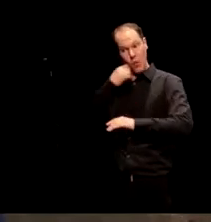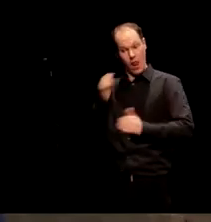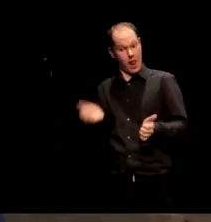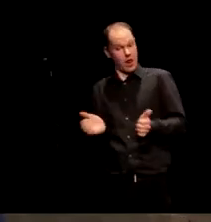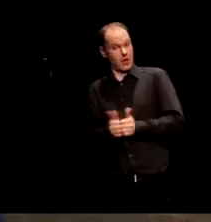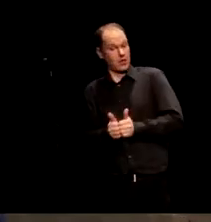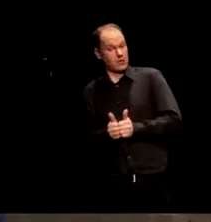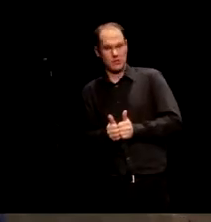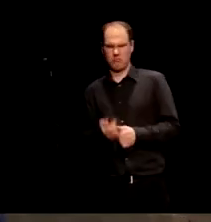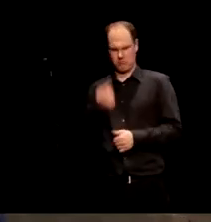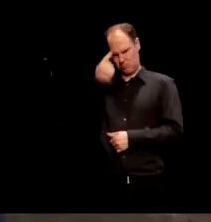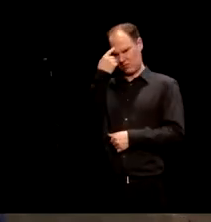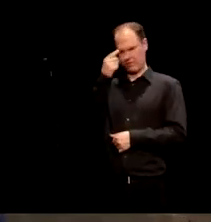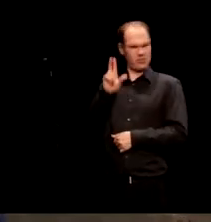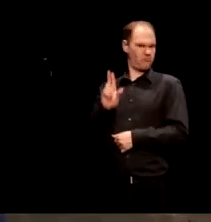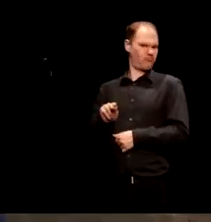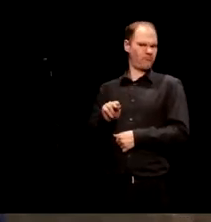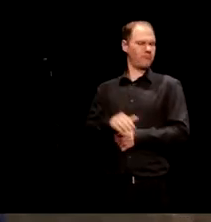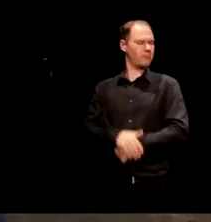I don't think so, no.